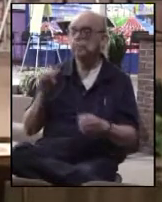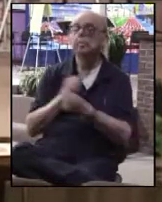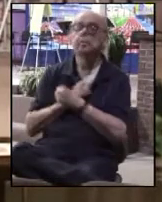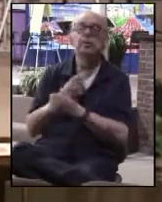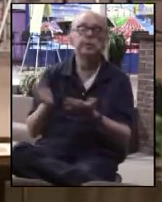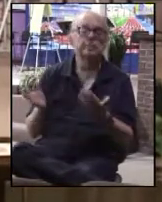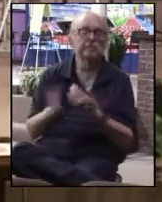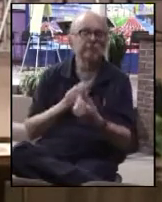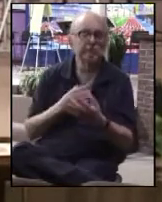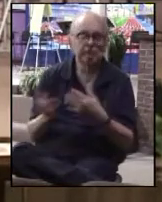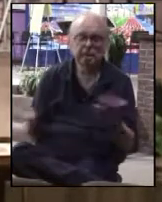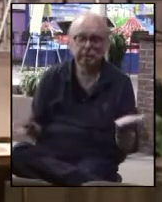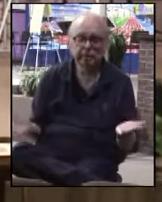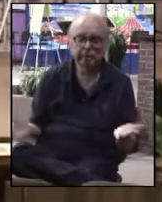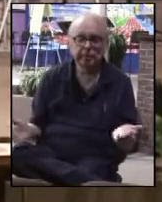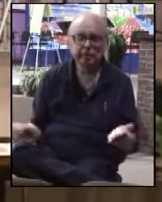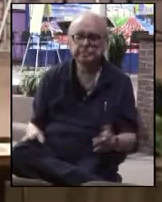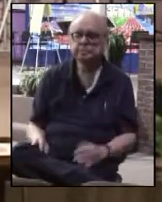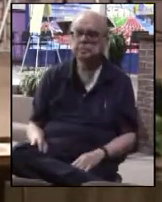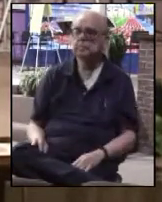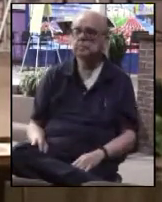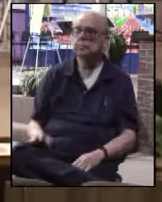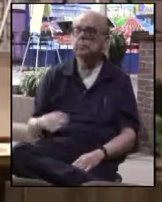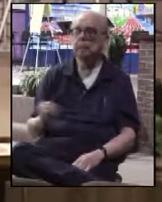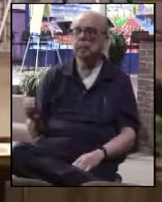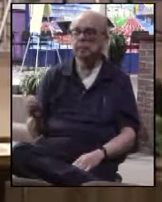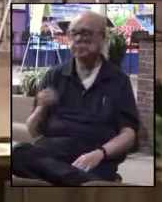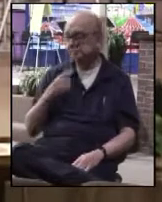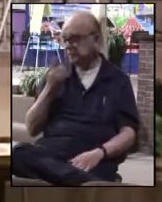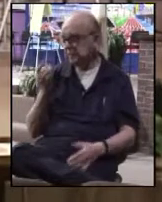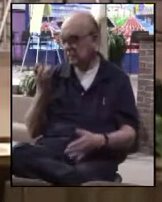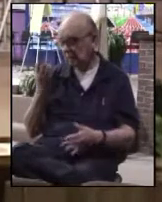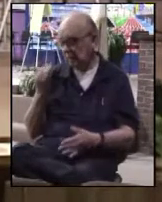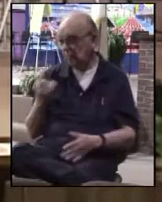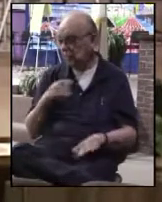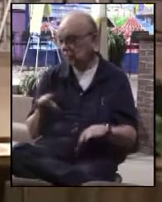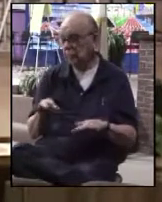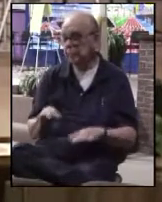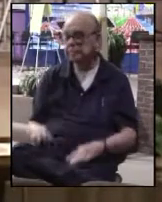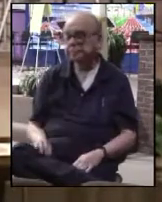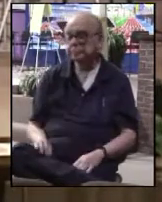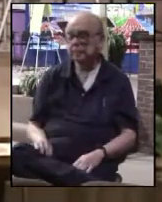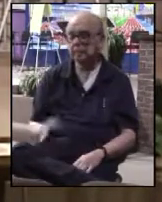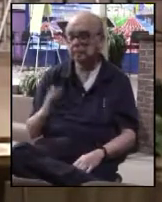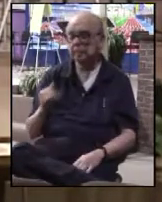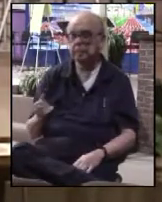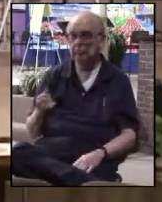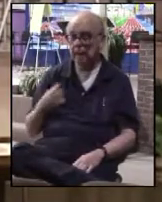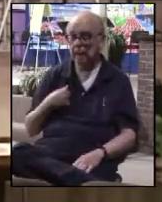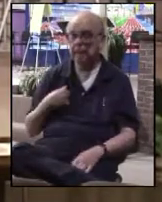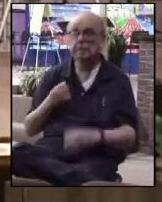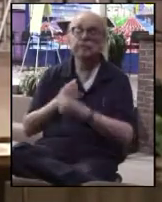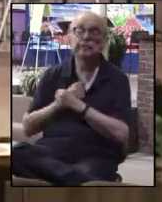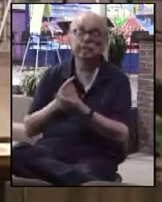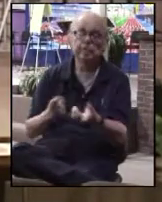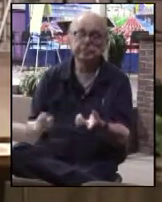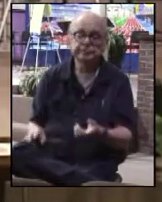and I'm gonna tell you what you're doing because I do love you